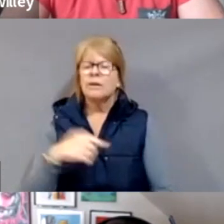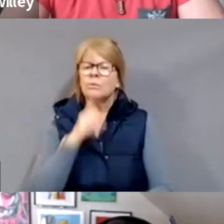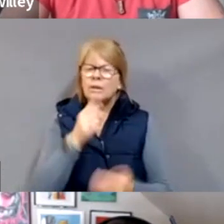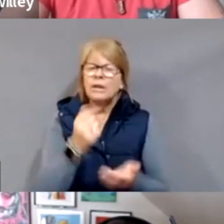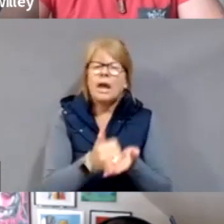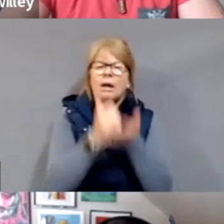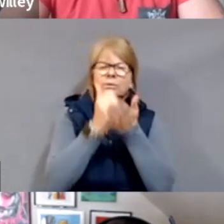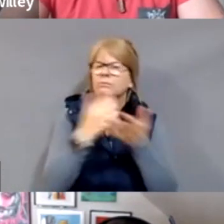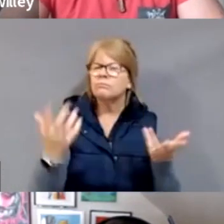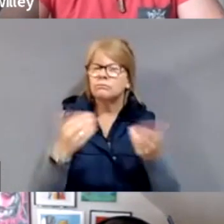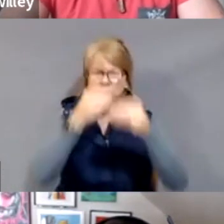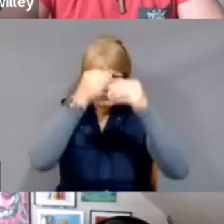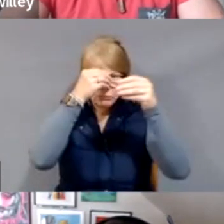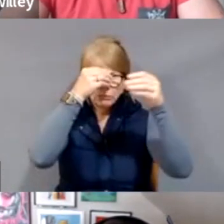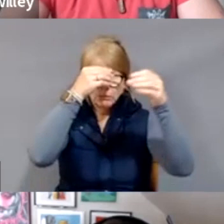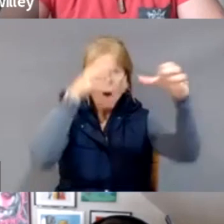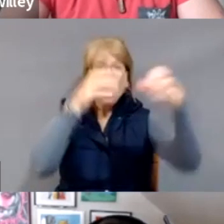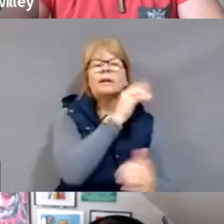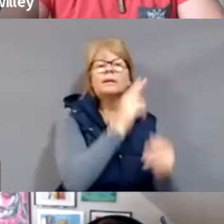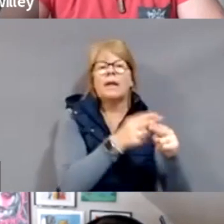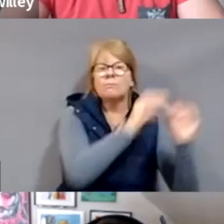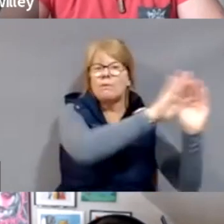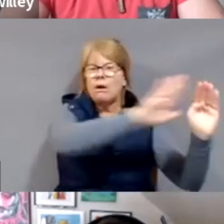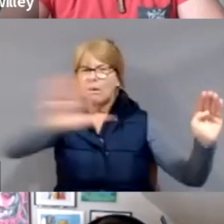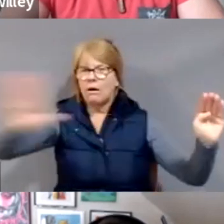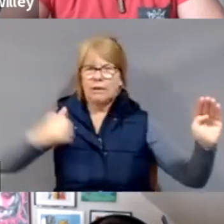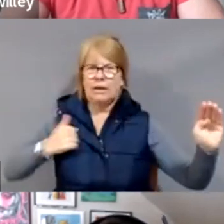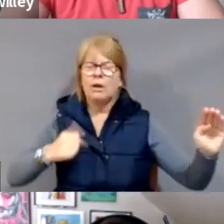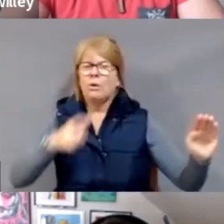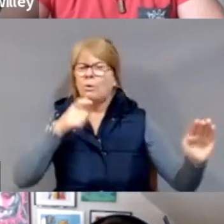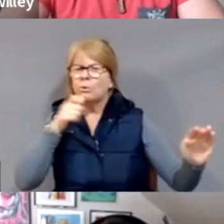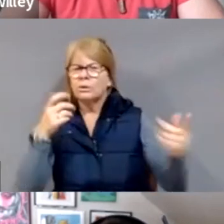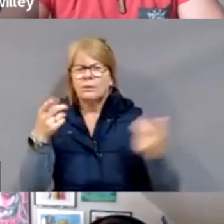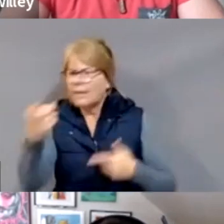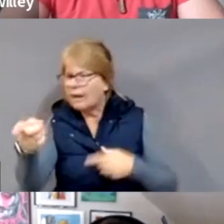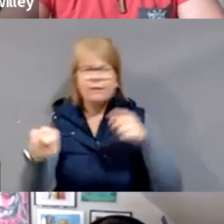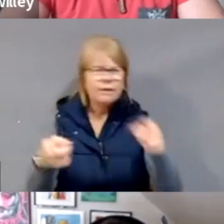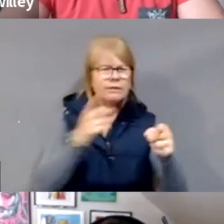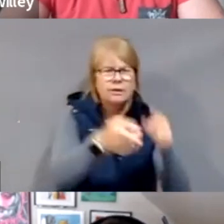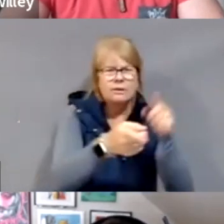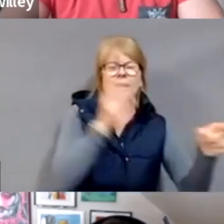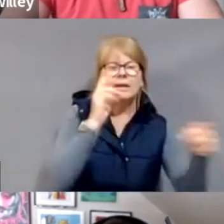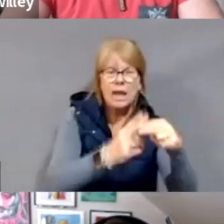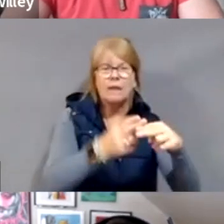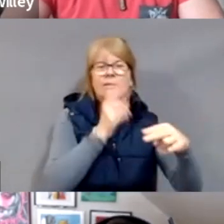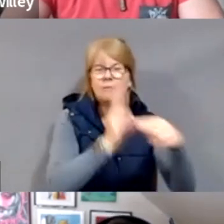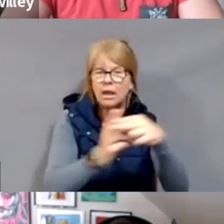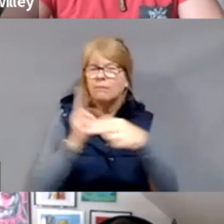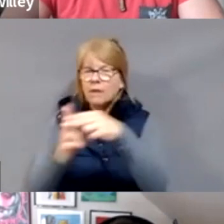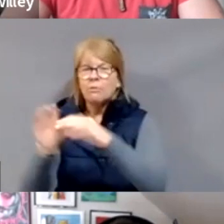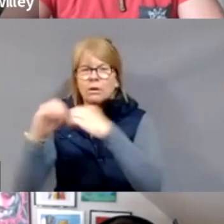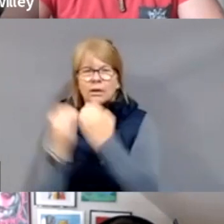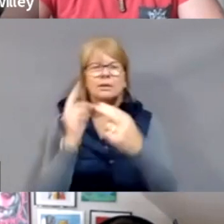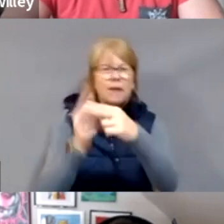across Canada and what everyone's doing and who is going to be at those auditions. Even if you don't go, it just offers you a lot